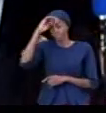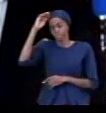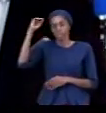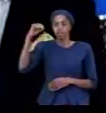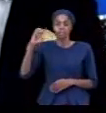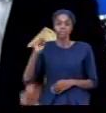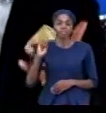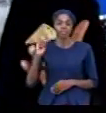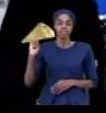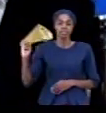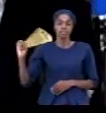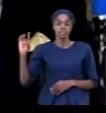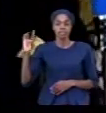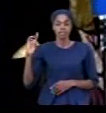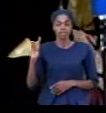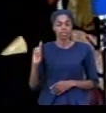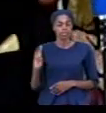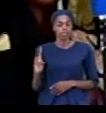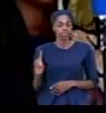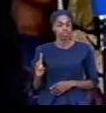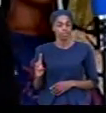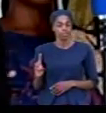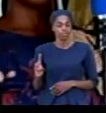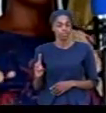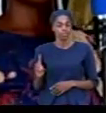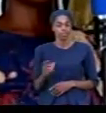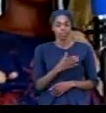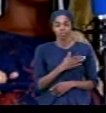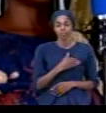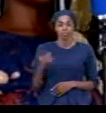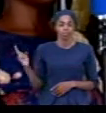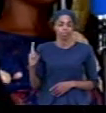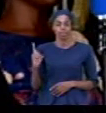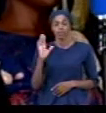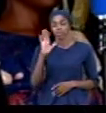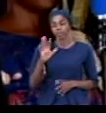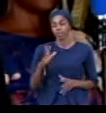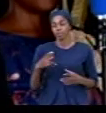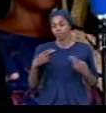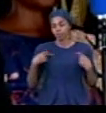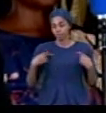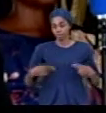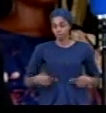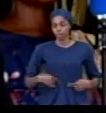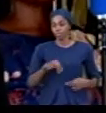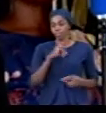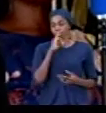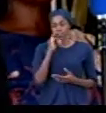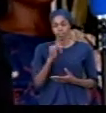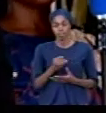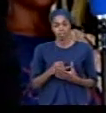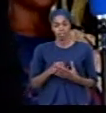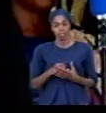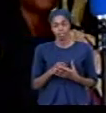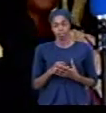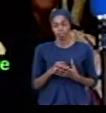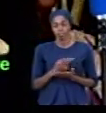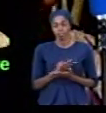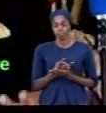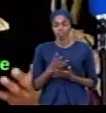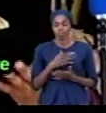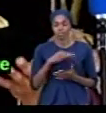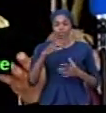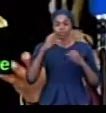seed, and where your health is ailing and your strength is